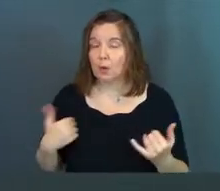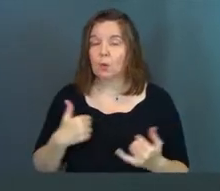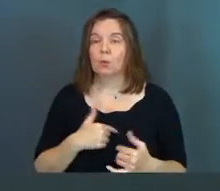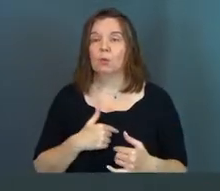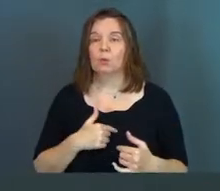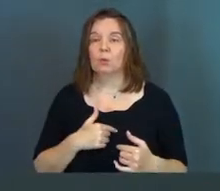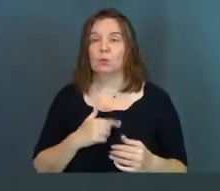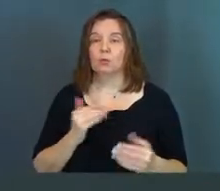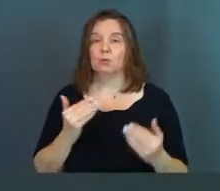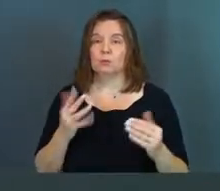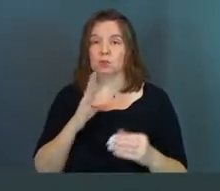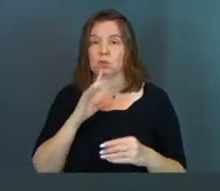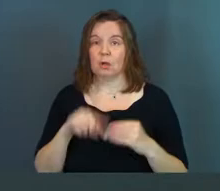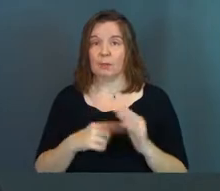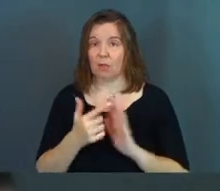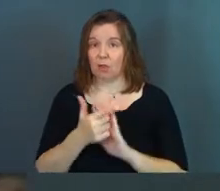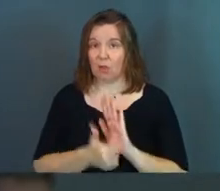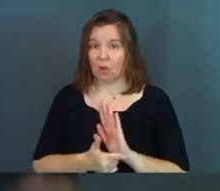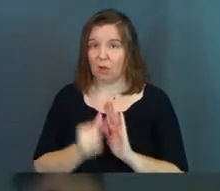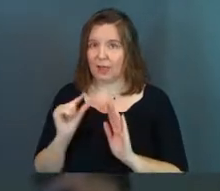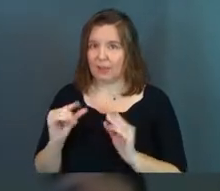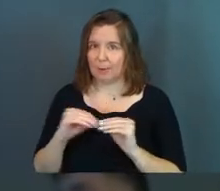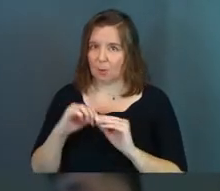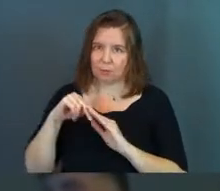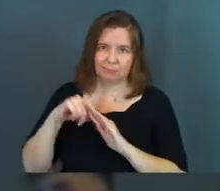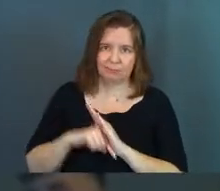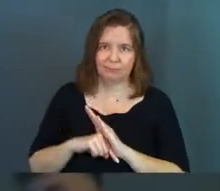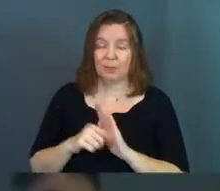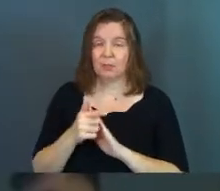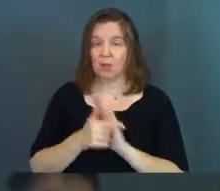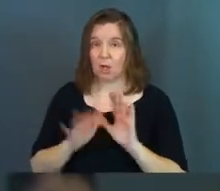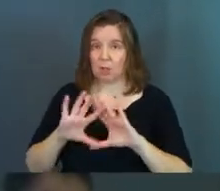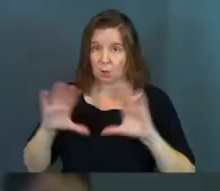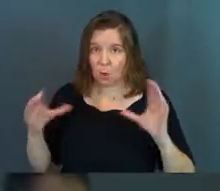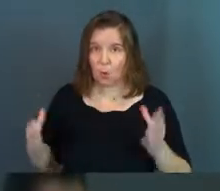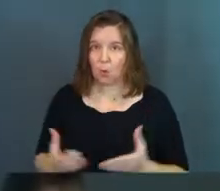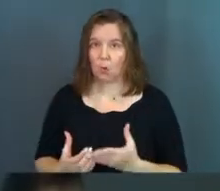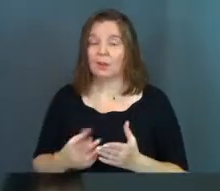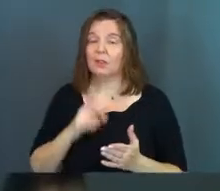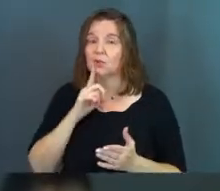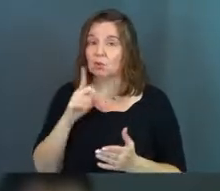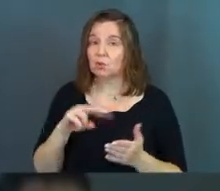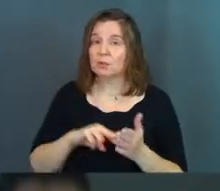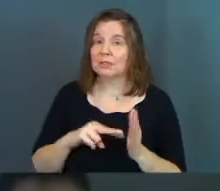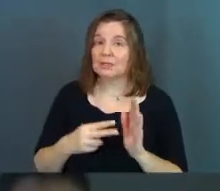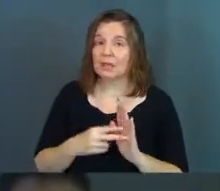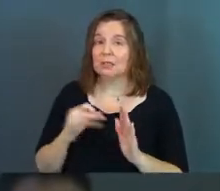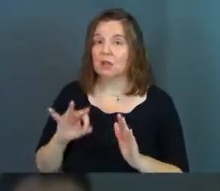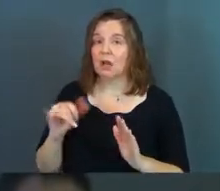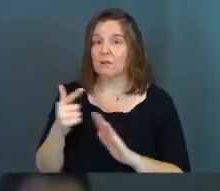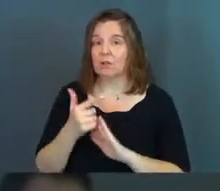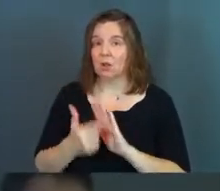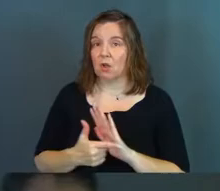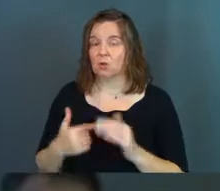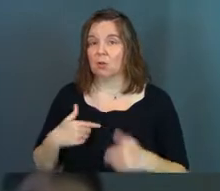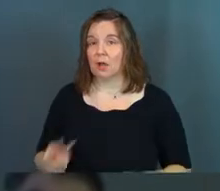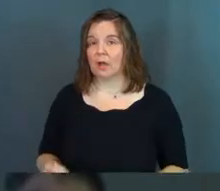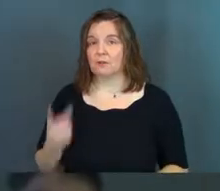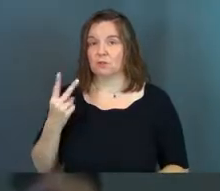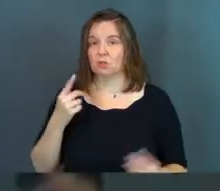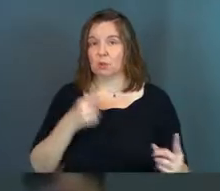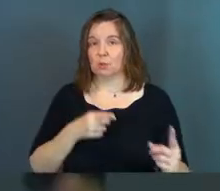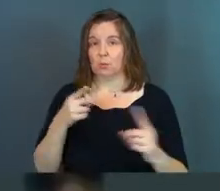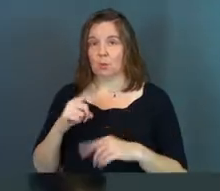we're going to jump in and talk about the law, okay, a little bit more. Just the law as a whole and the true intention of the law. So I've got